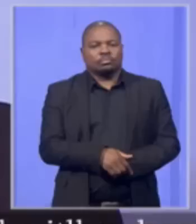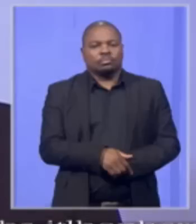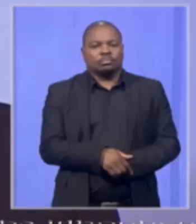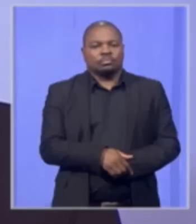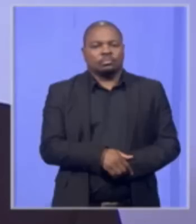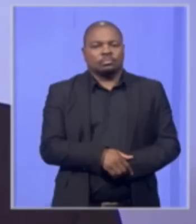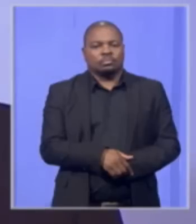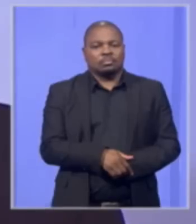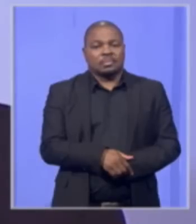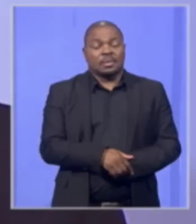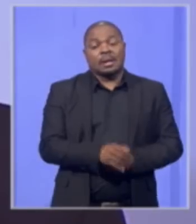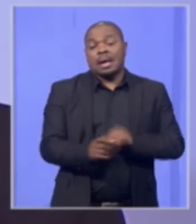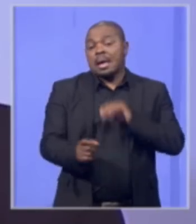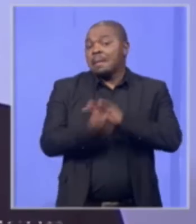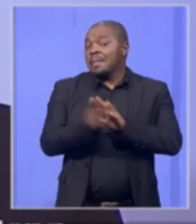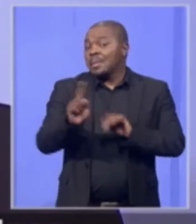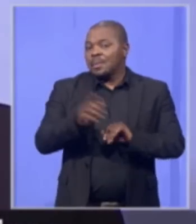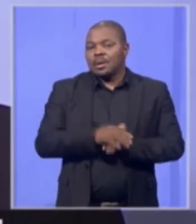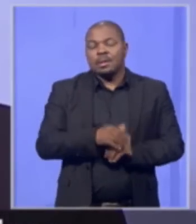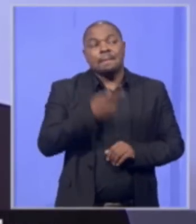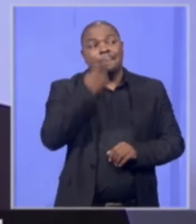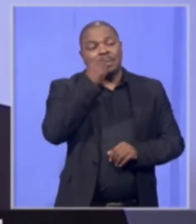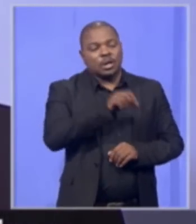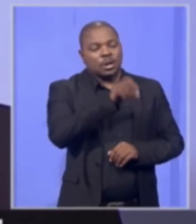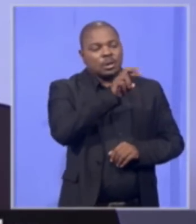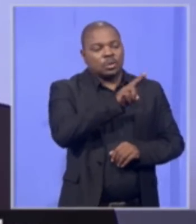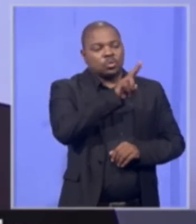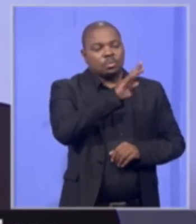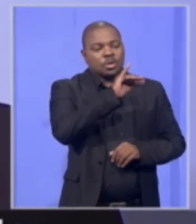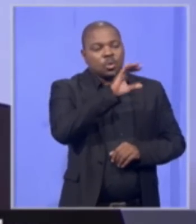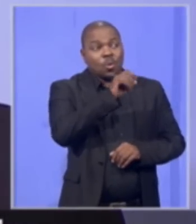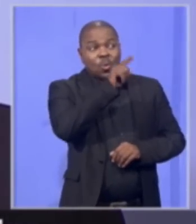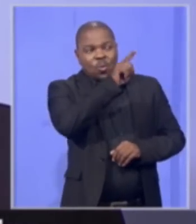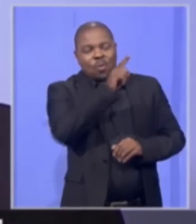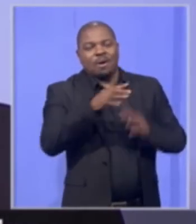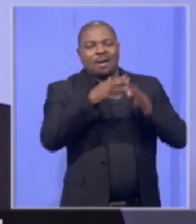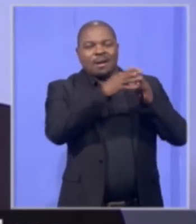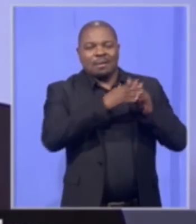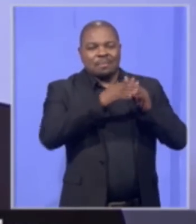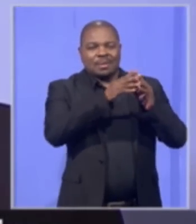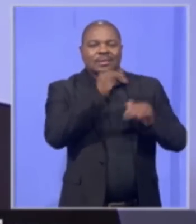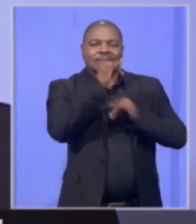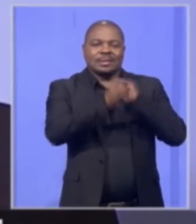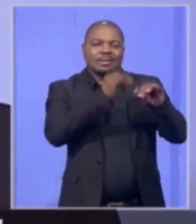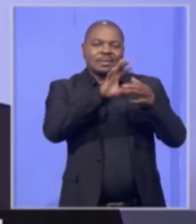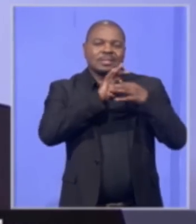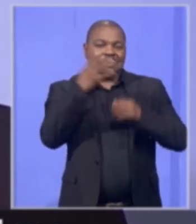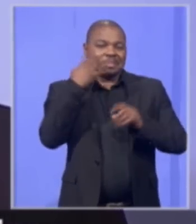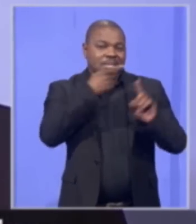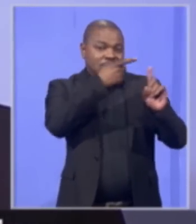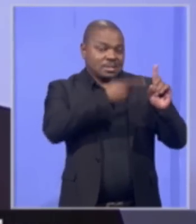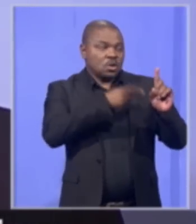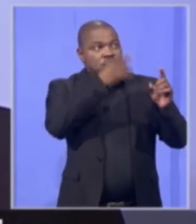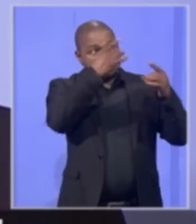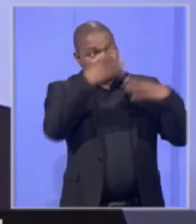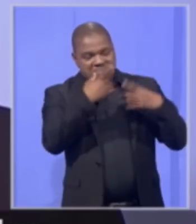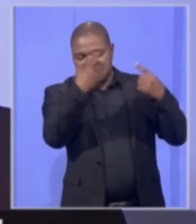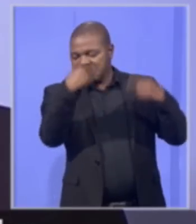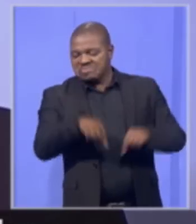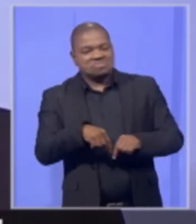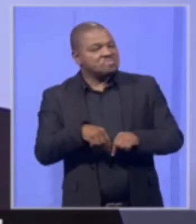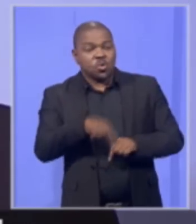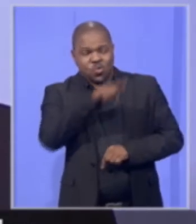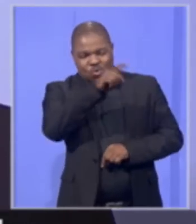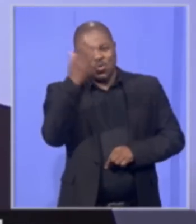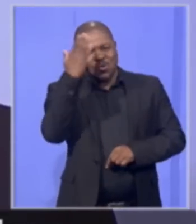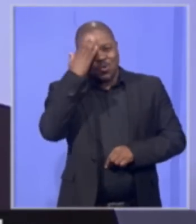What has happened is that Mr. Rubio, who is my counterpart from the US, has stated that he will not attend, and you are aware of